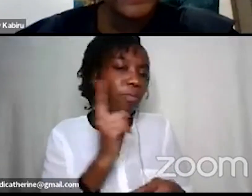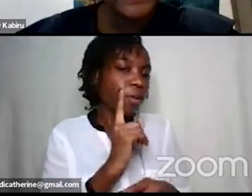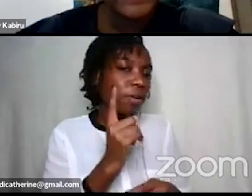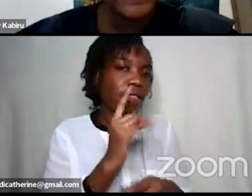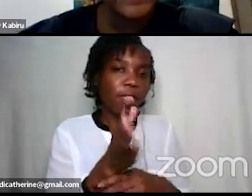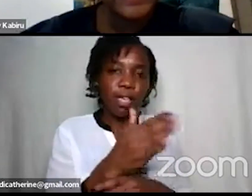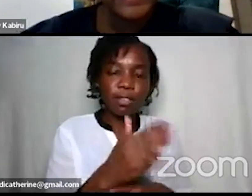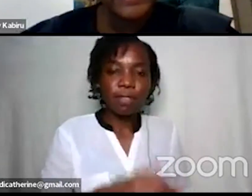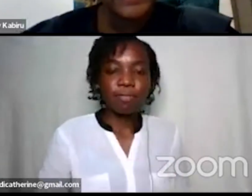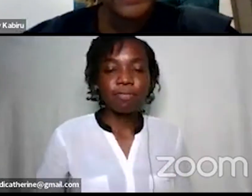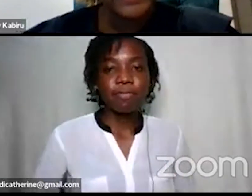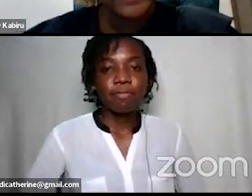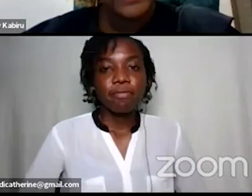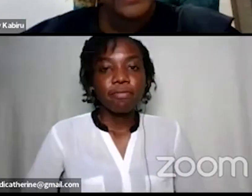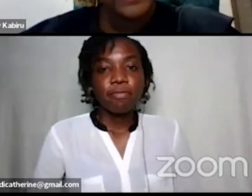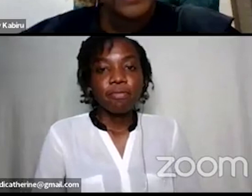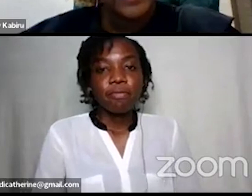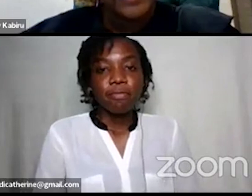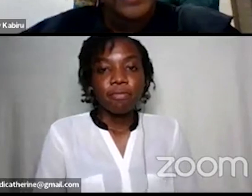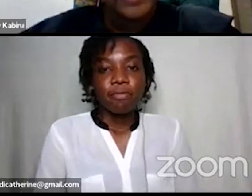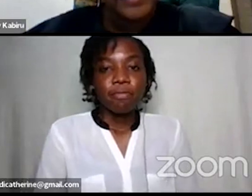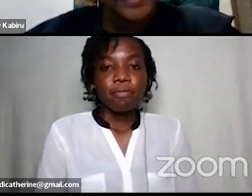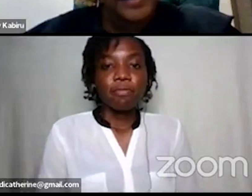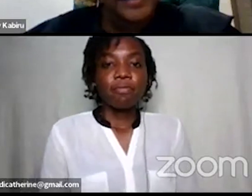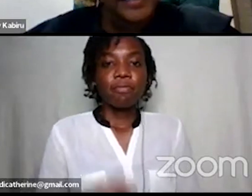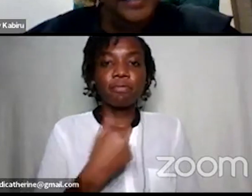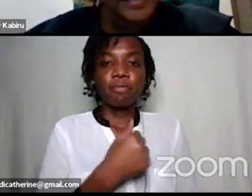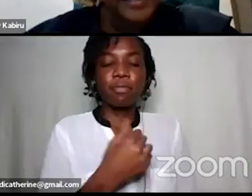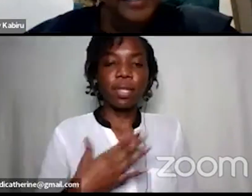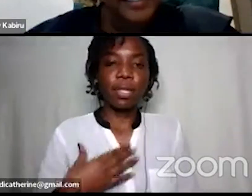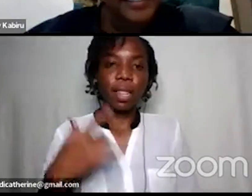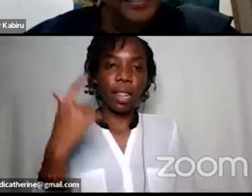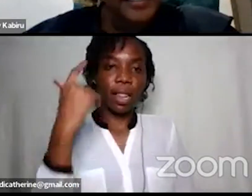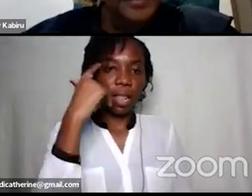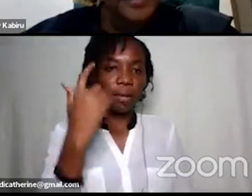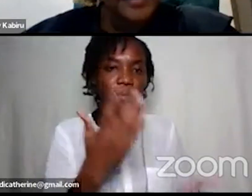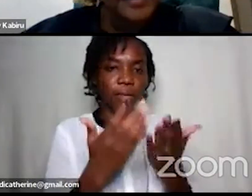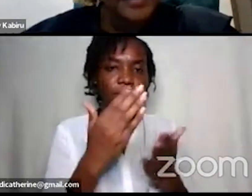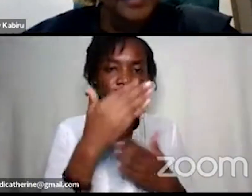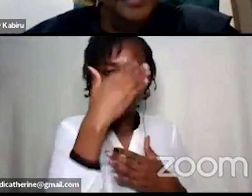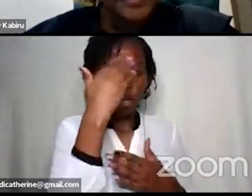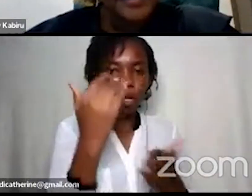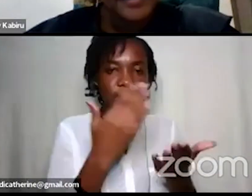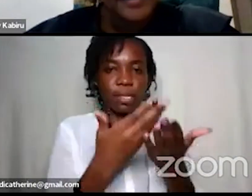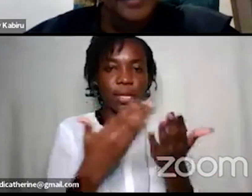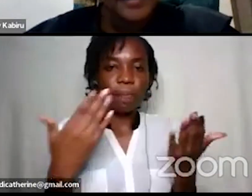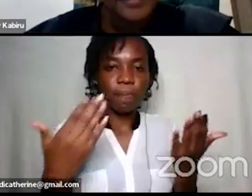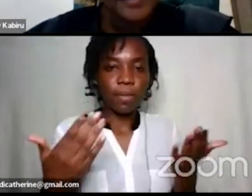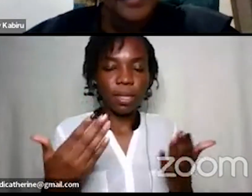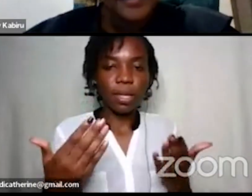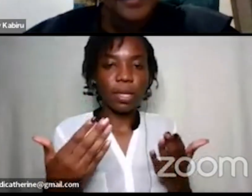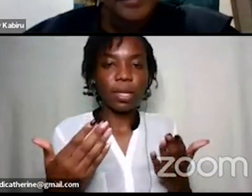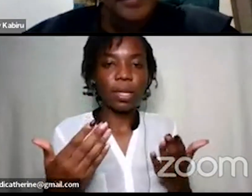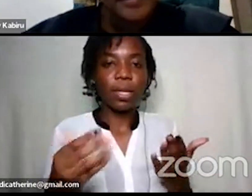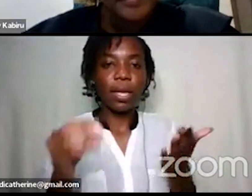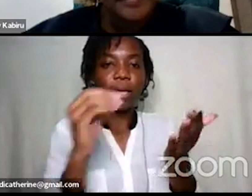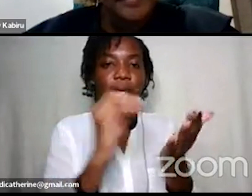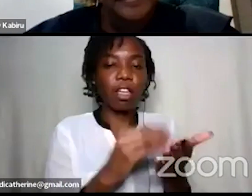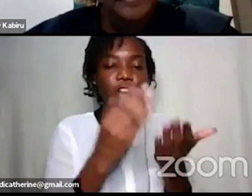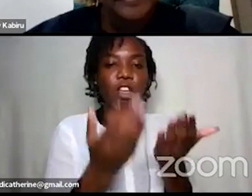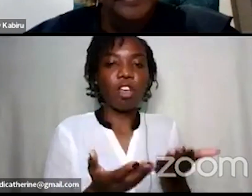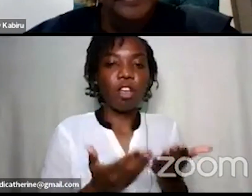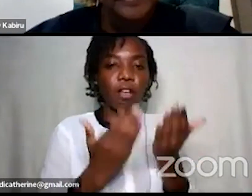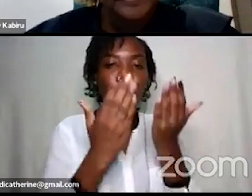yes. sorry, I think I might be forgetting something that is again an offer from Pathway